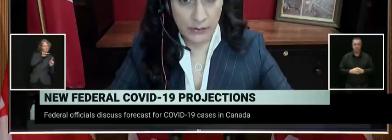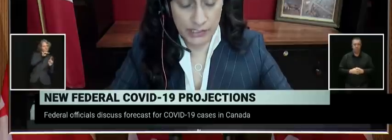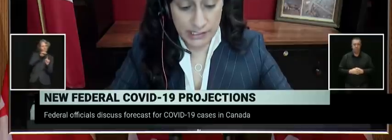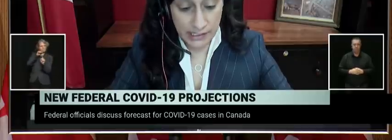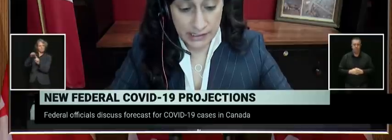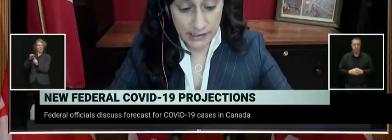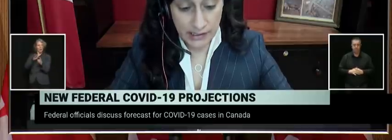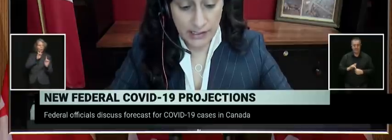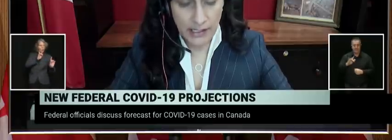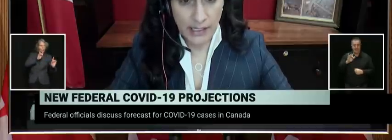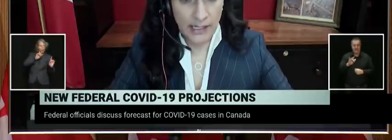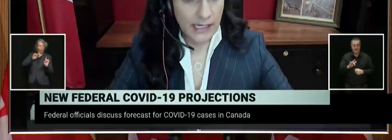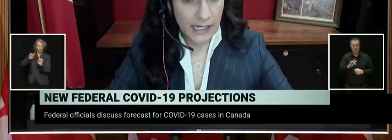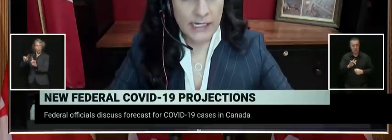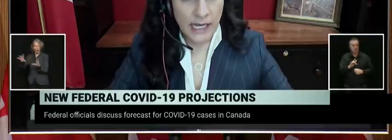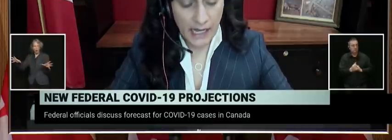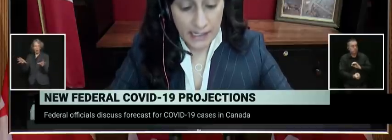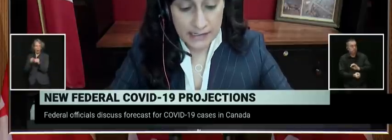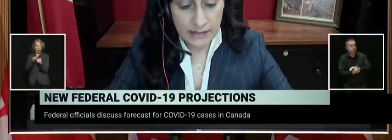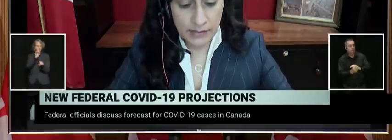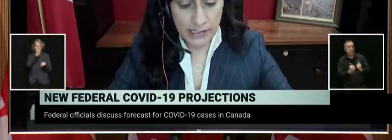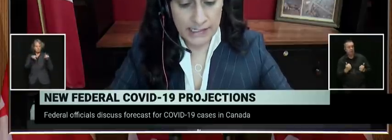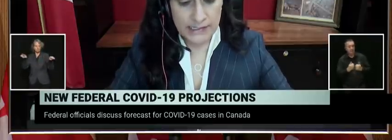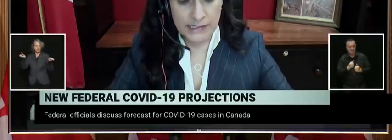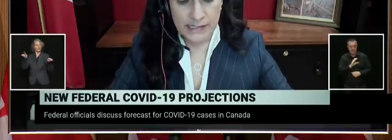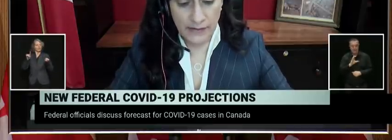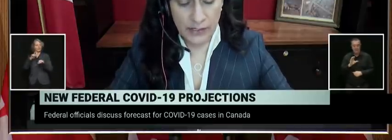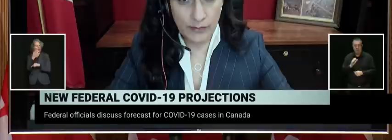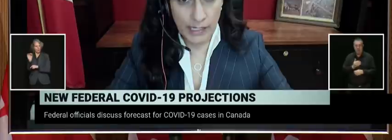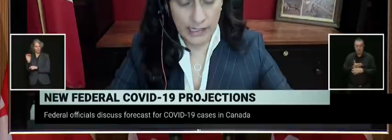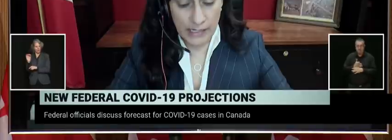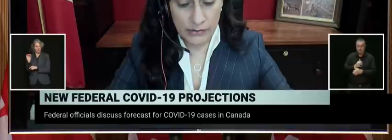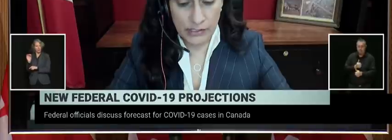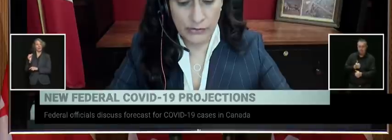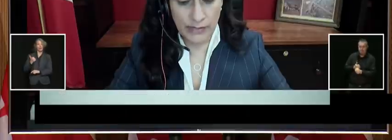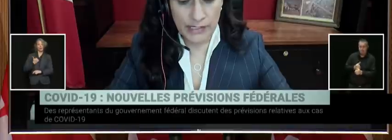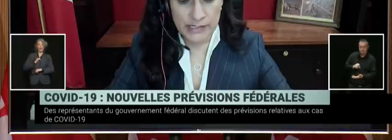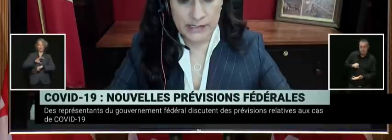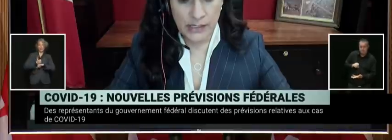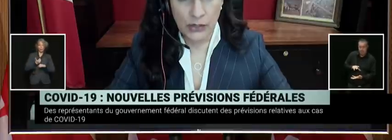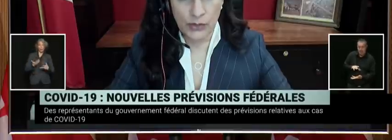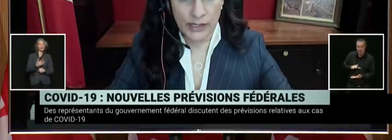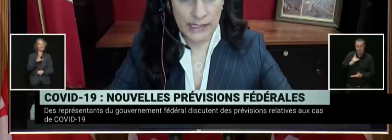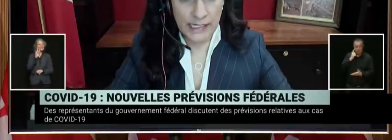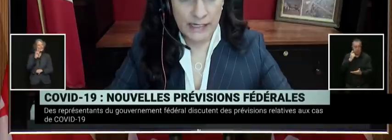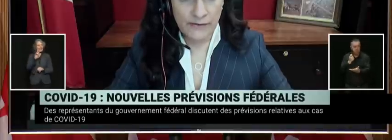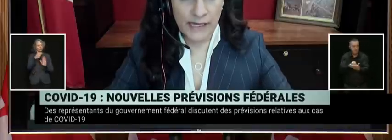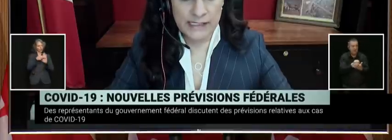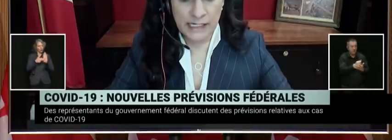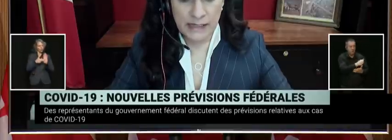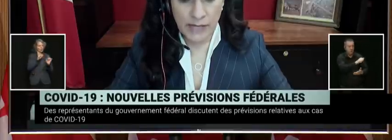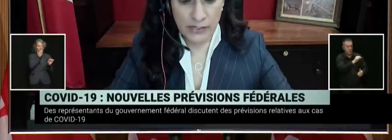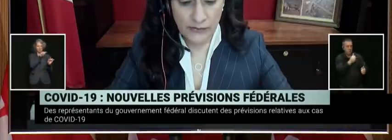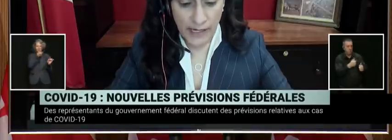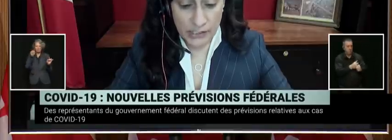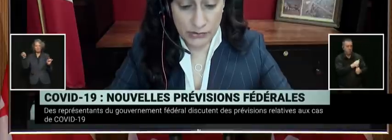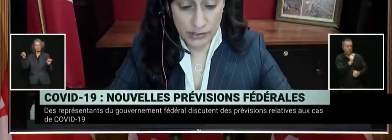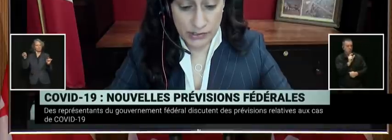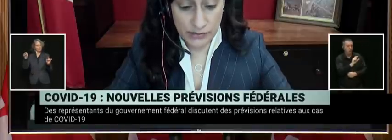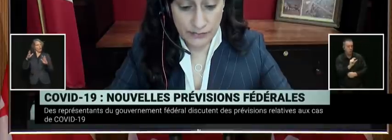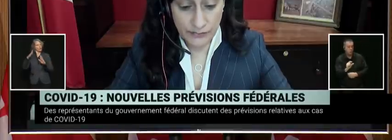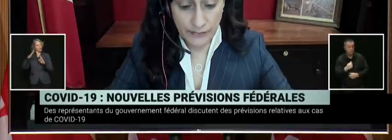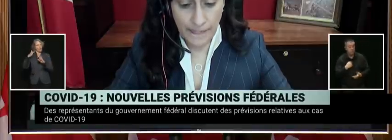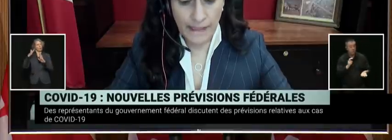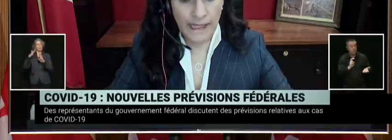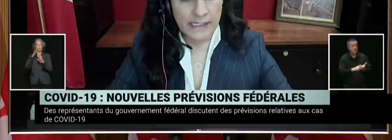strategy that we did. Canada has in place 7 bilateral agreements with leading vaccine